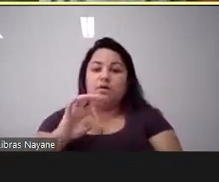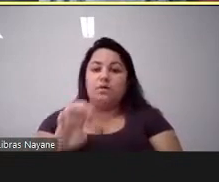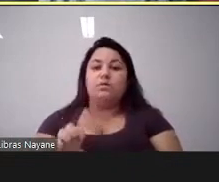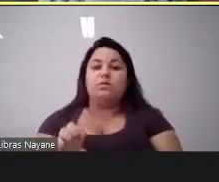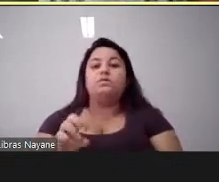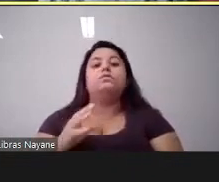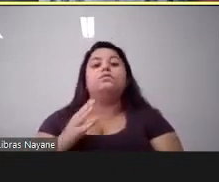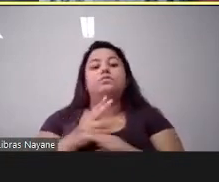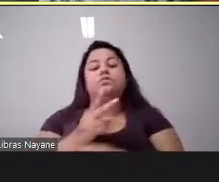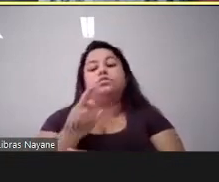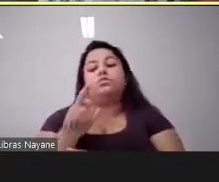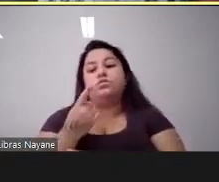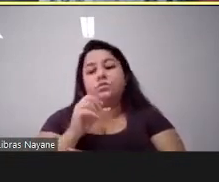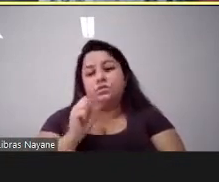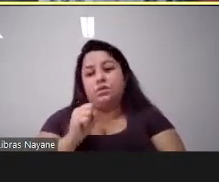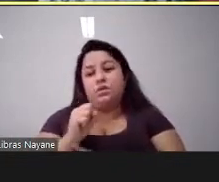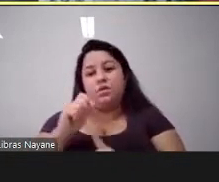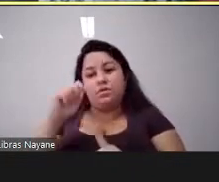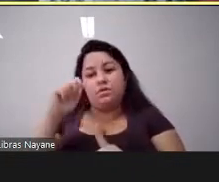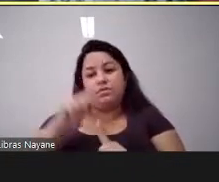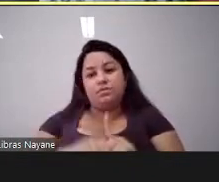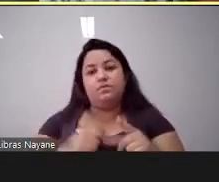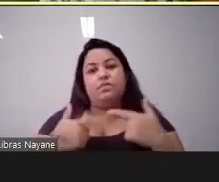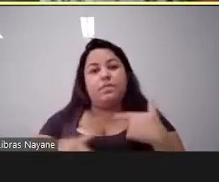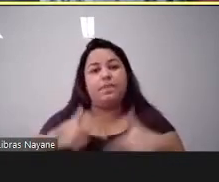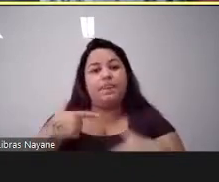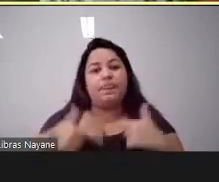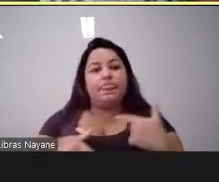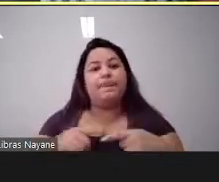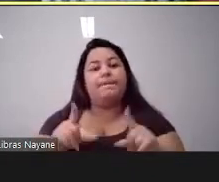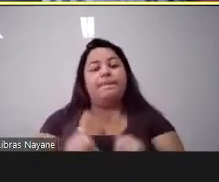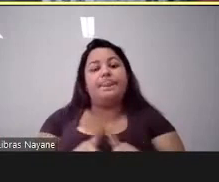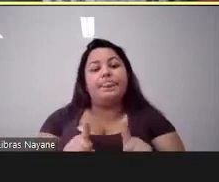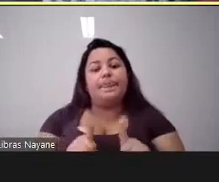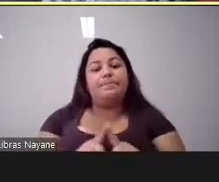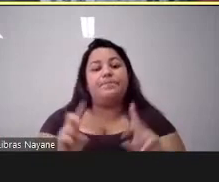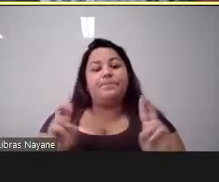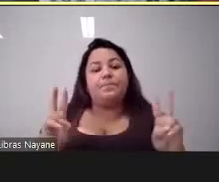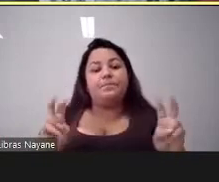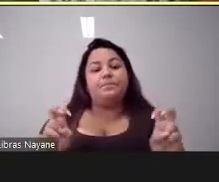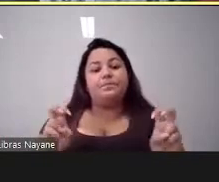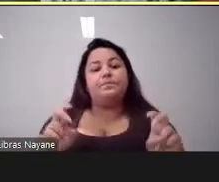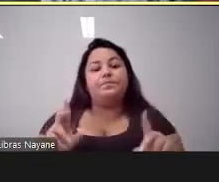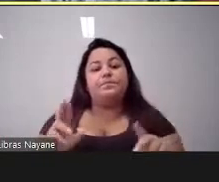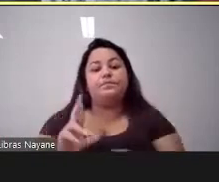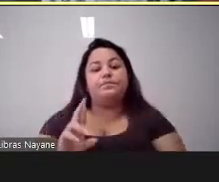the subject of pensions taxation in the UK and survived.